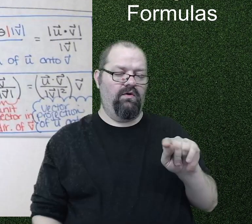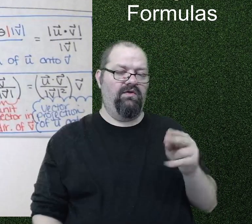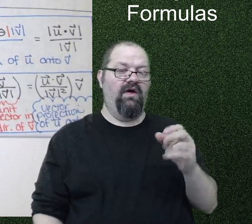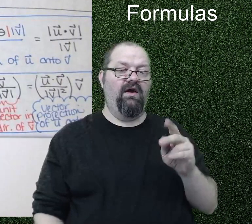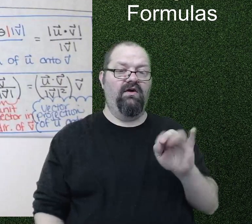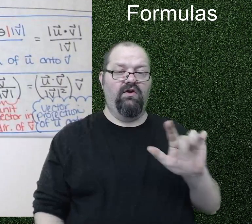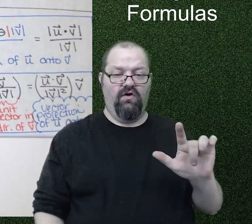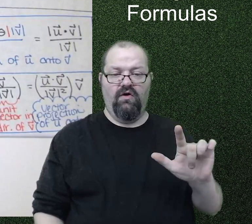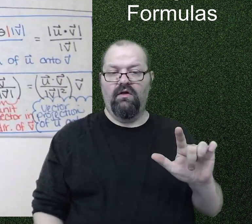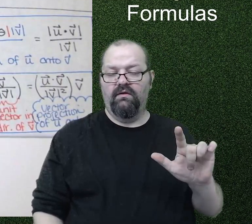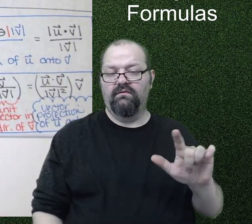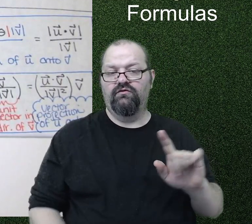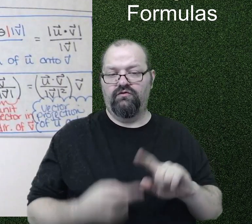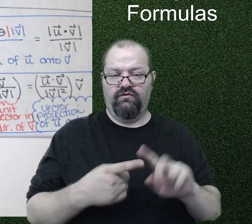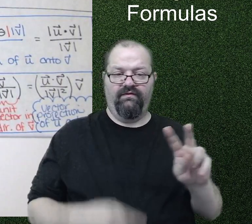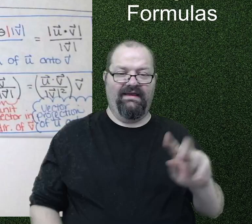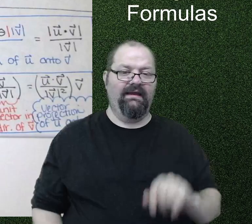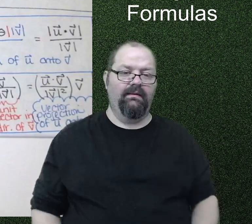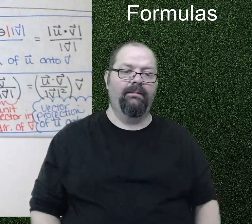from high school.